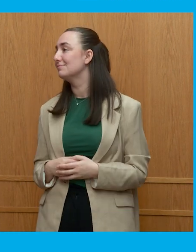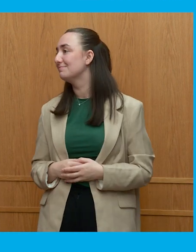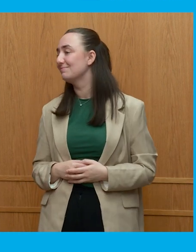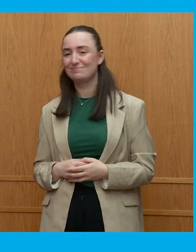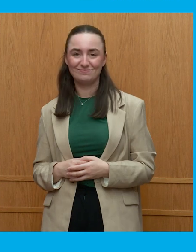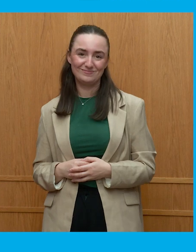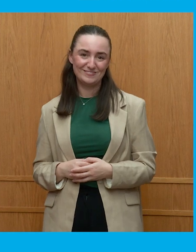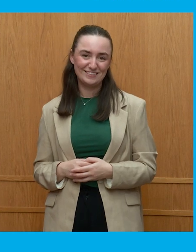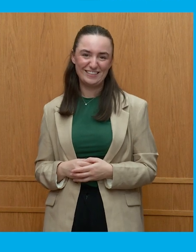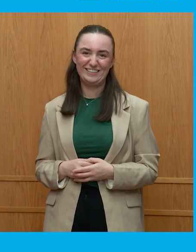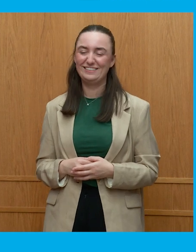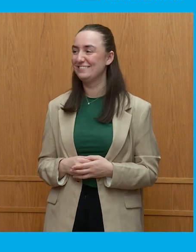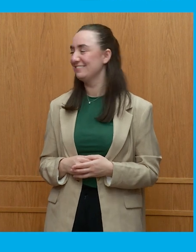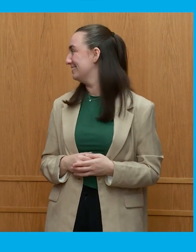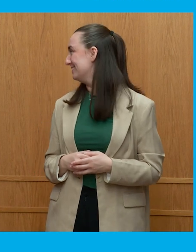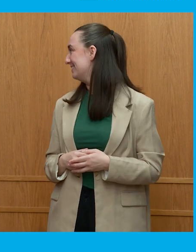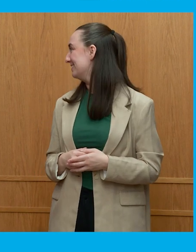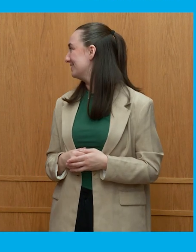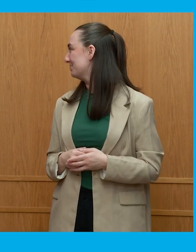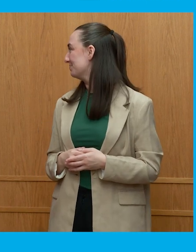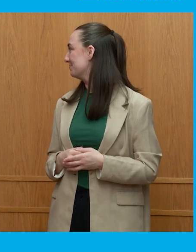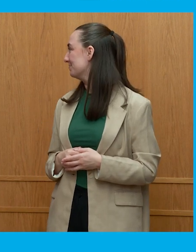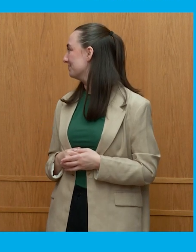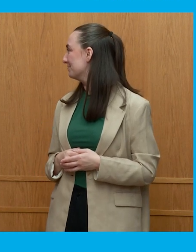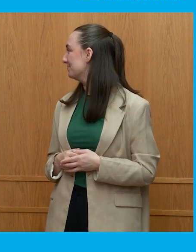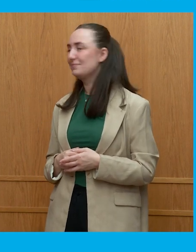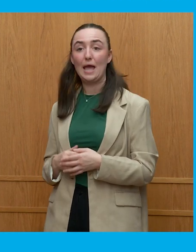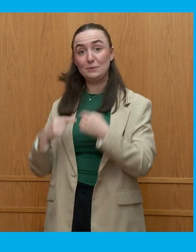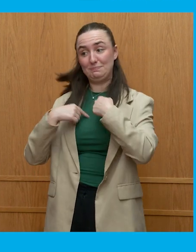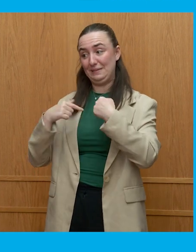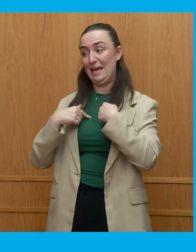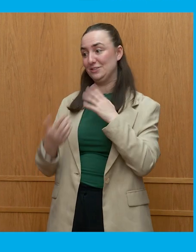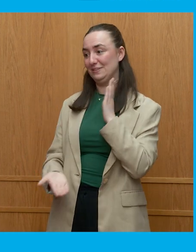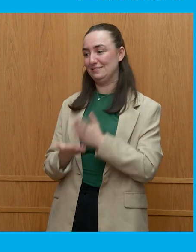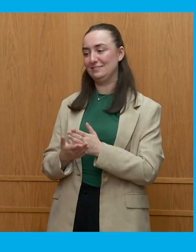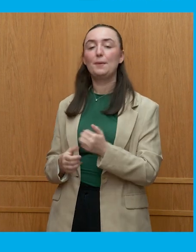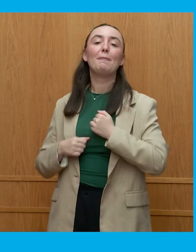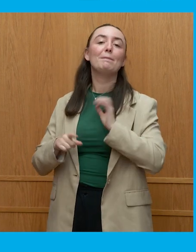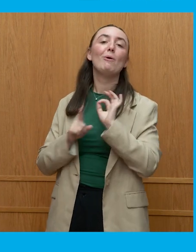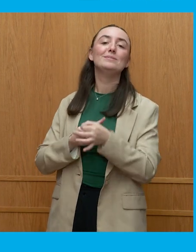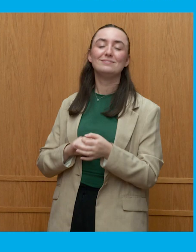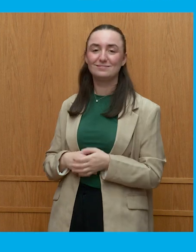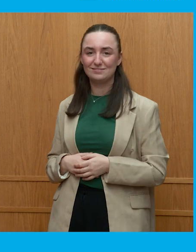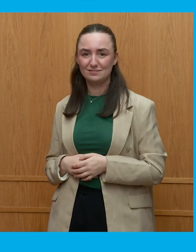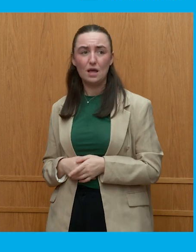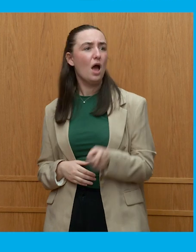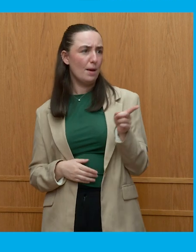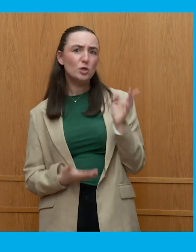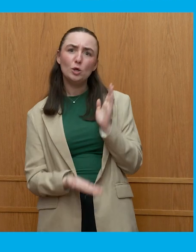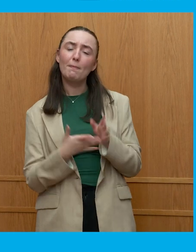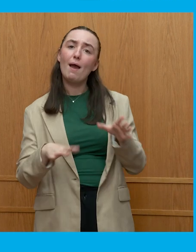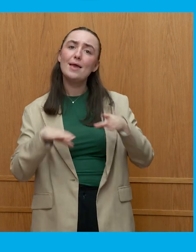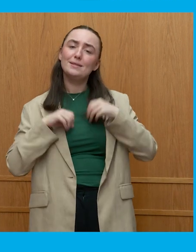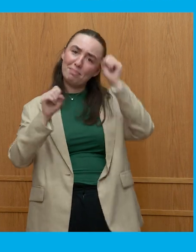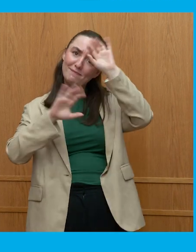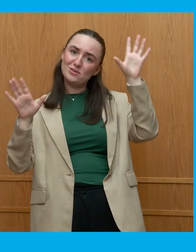they support. That was a high point. That was a high. It was a very beautiful moment where you had embraced the vision.